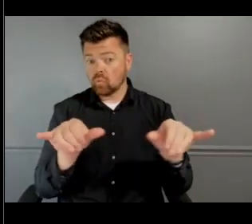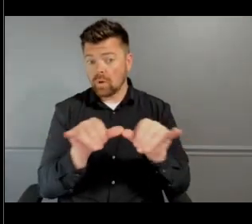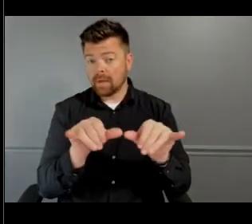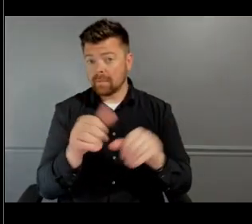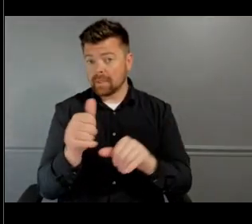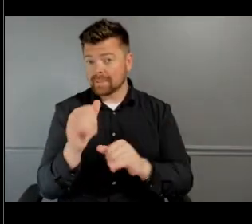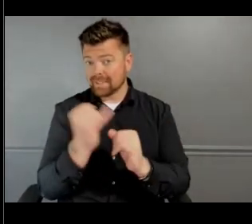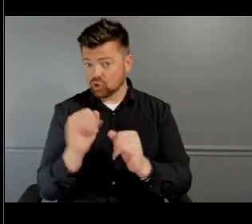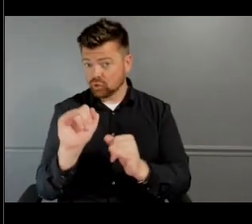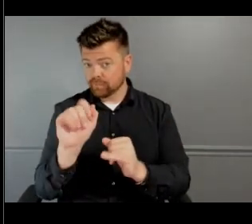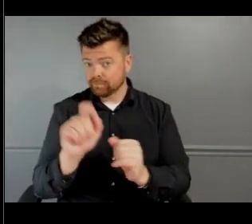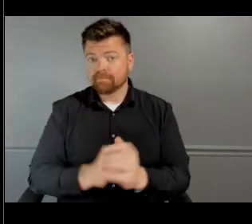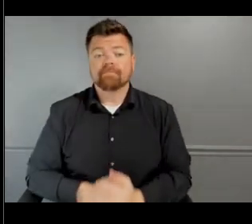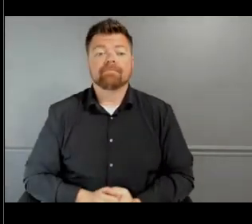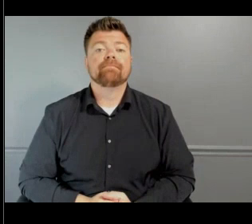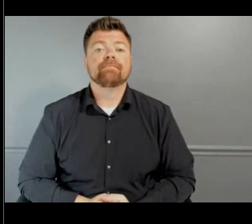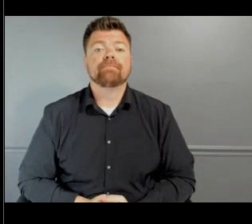10 inches.